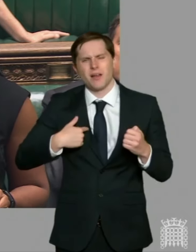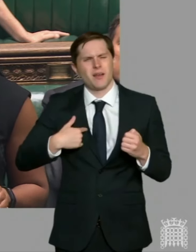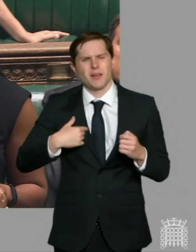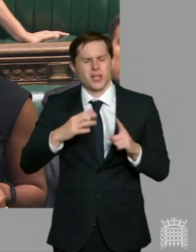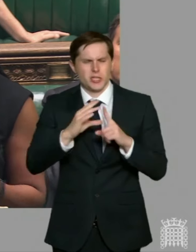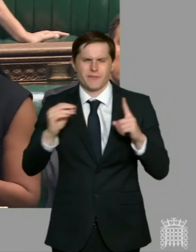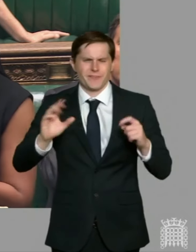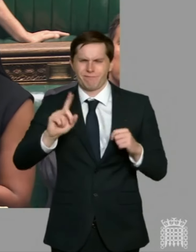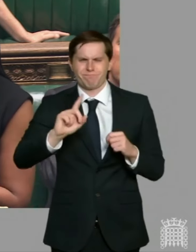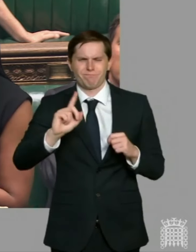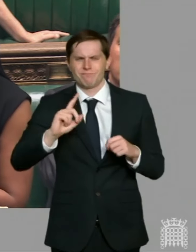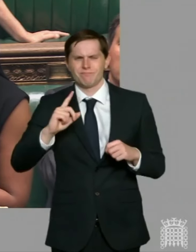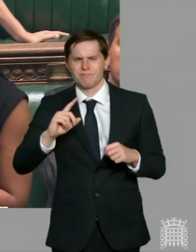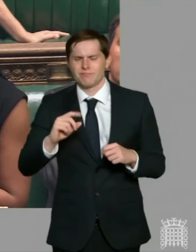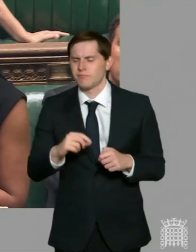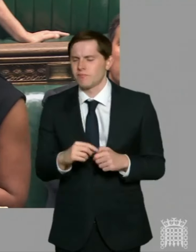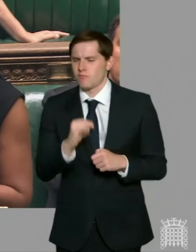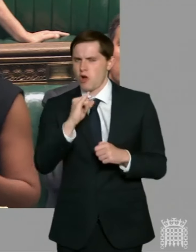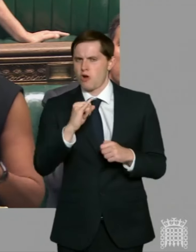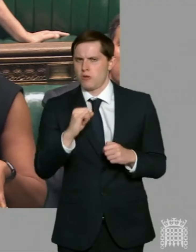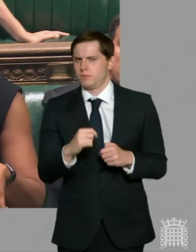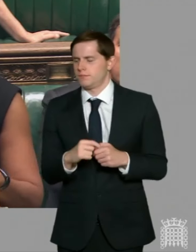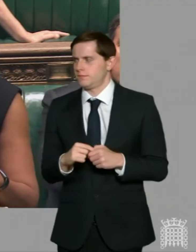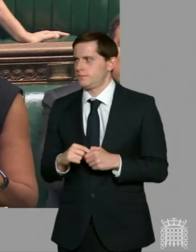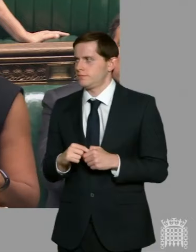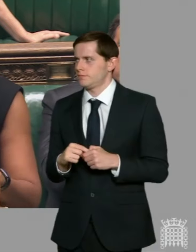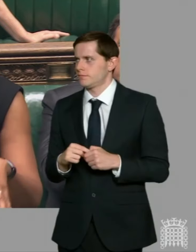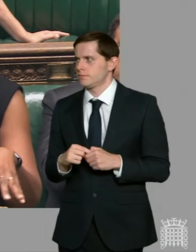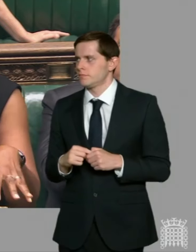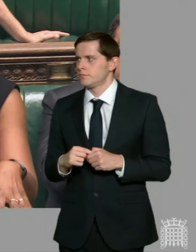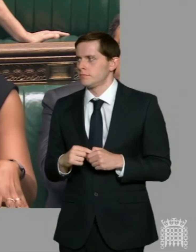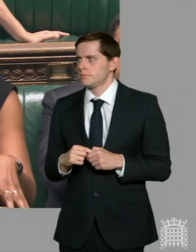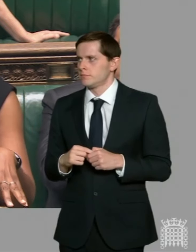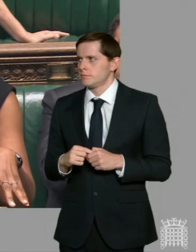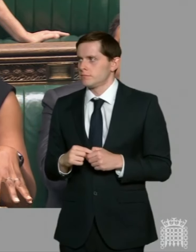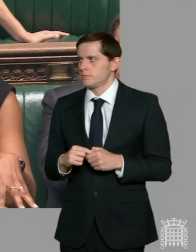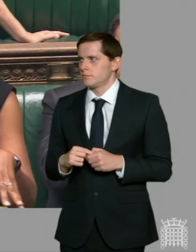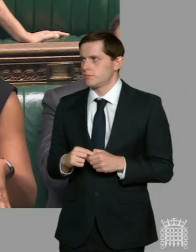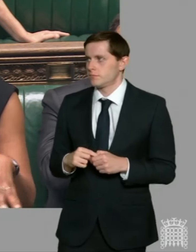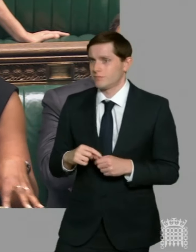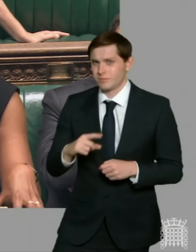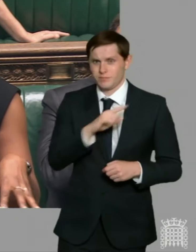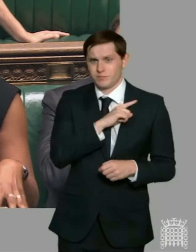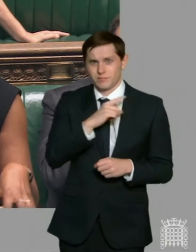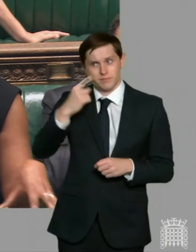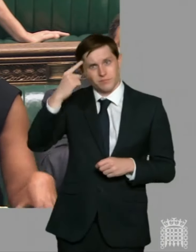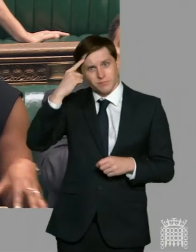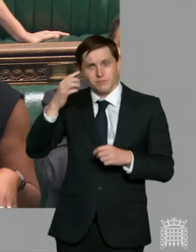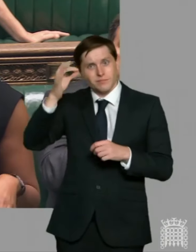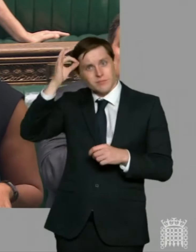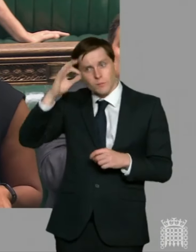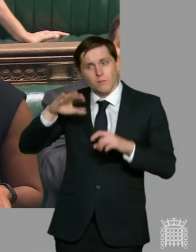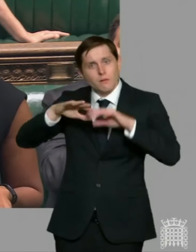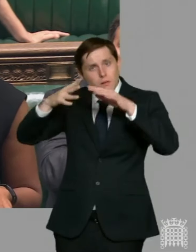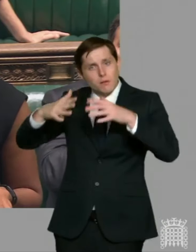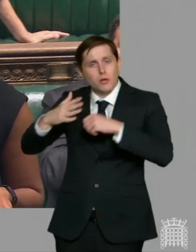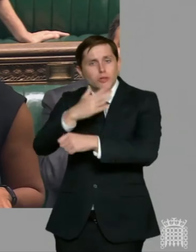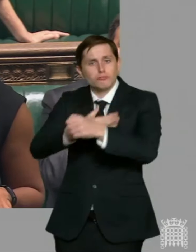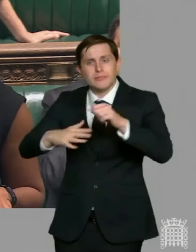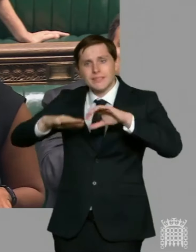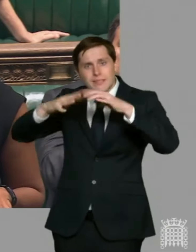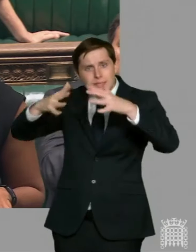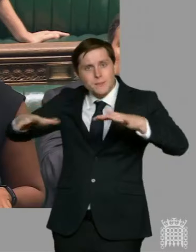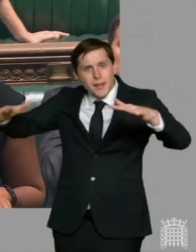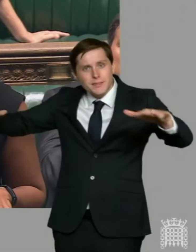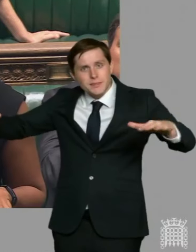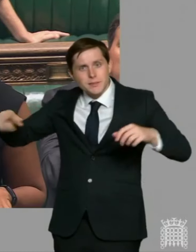to sacrifice their own green spaces to take the housing need that the urban leaders who are her friends fail to meet. So what's she going